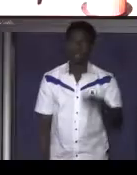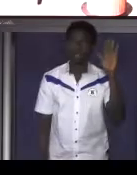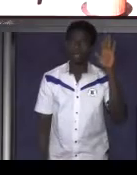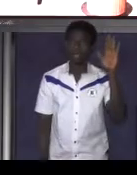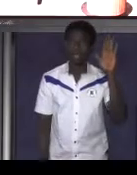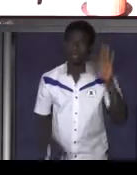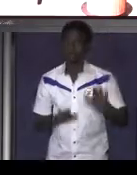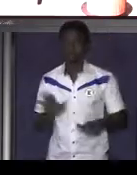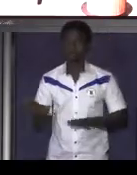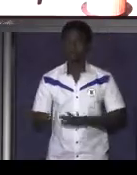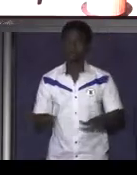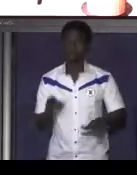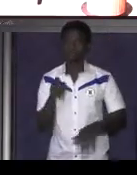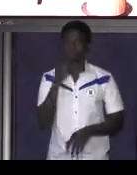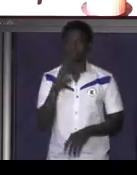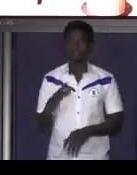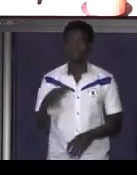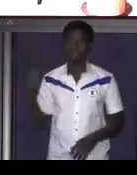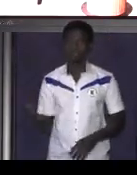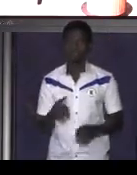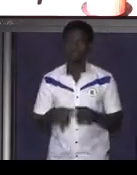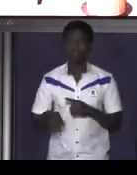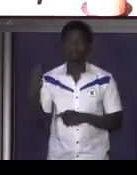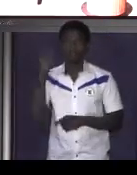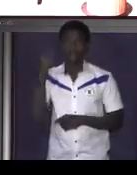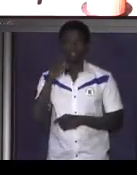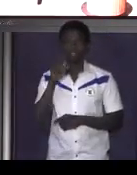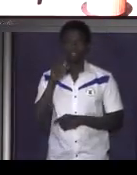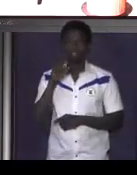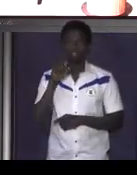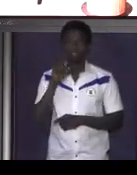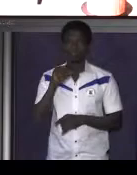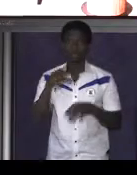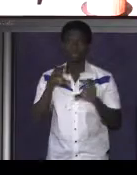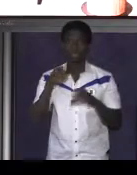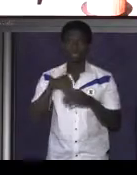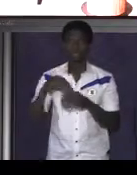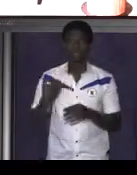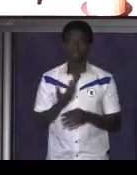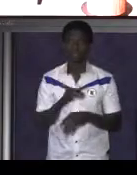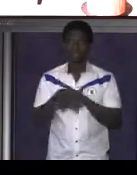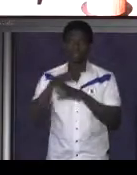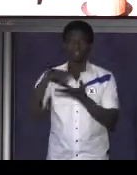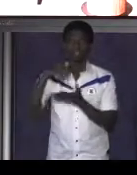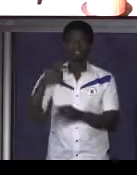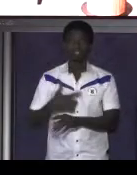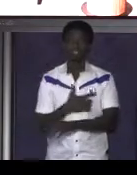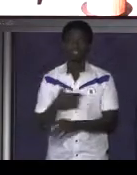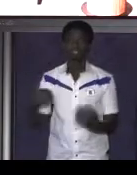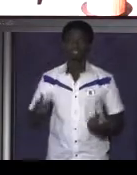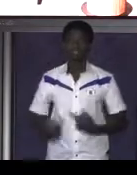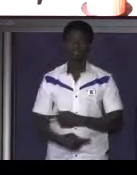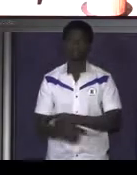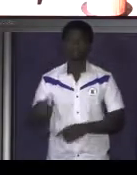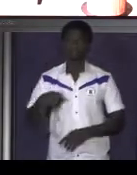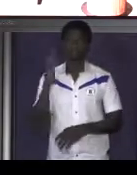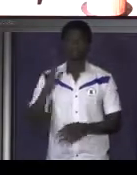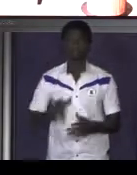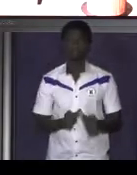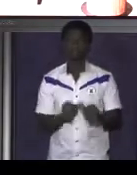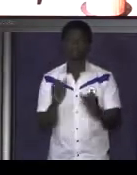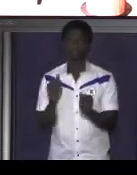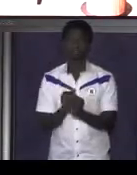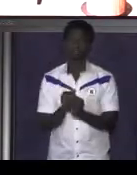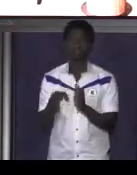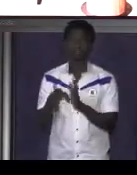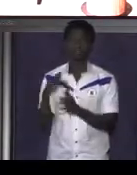Hello pupils, you're welcome to Auntie Fumi's class. In our English studies lesson today, we will continue with revision